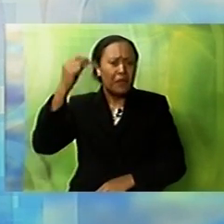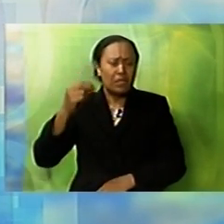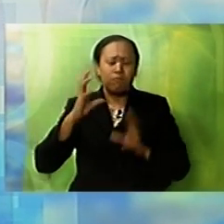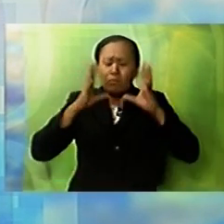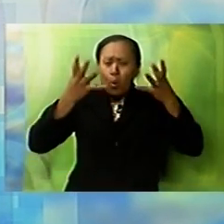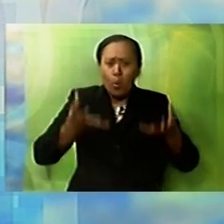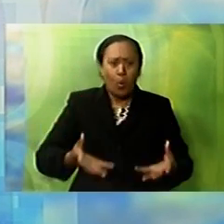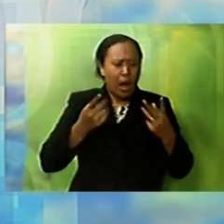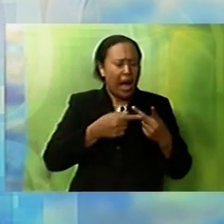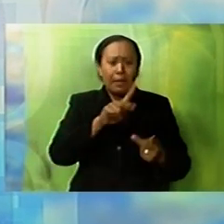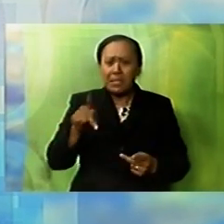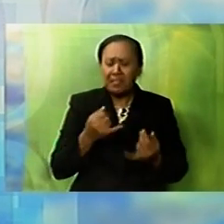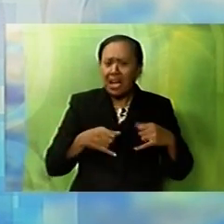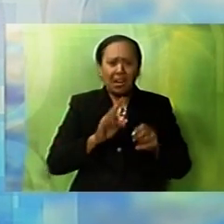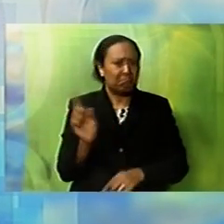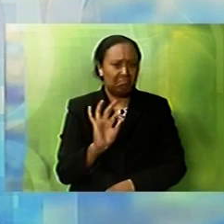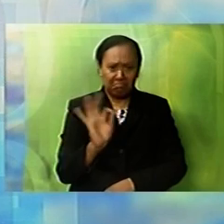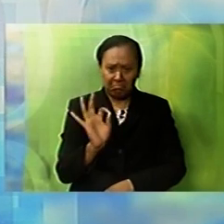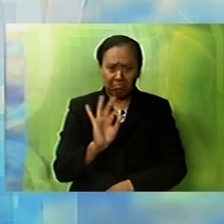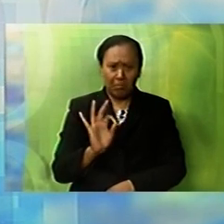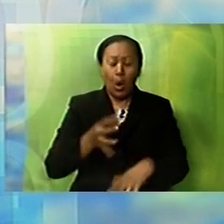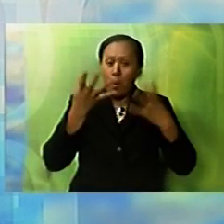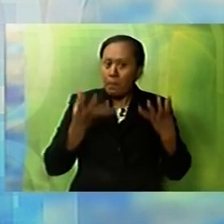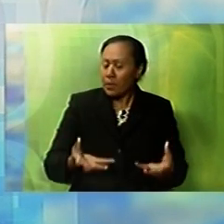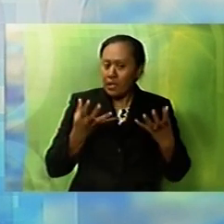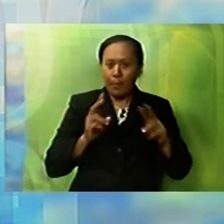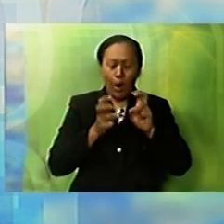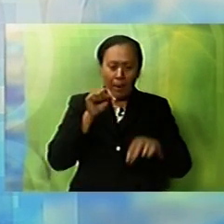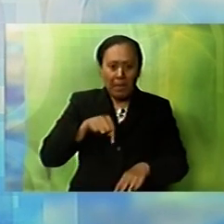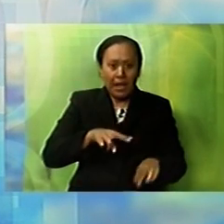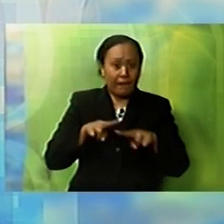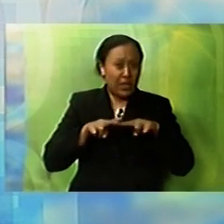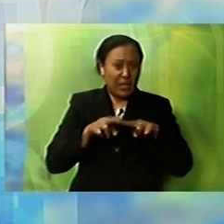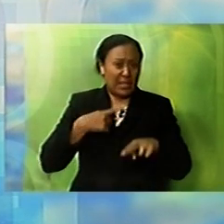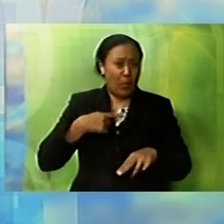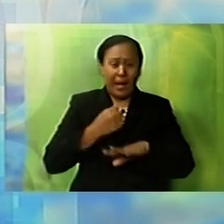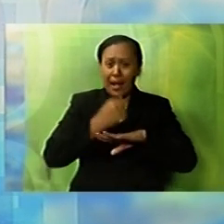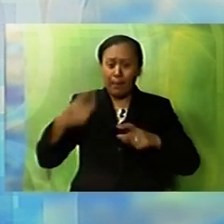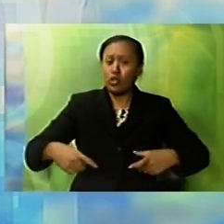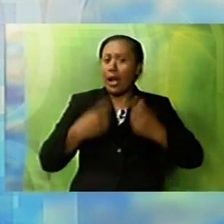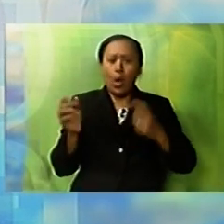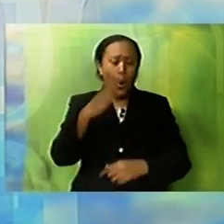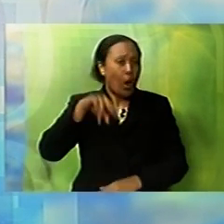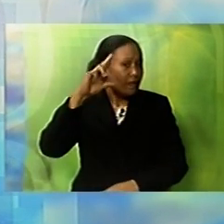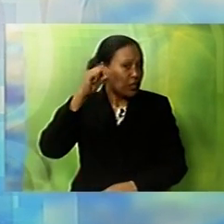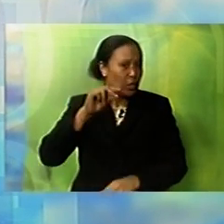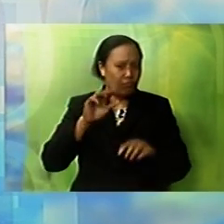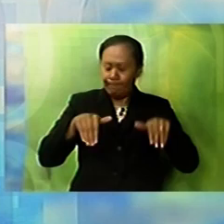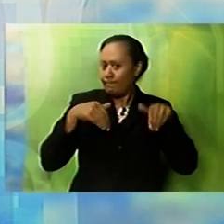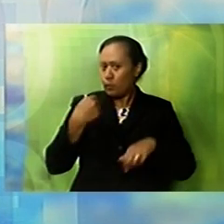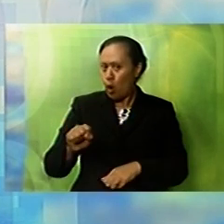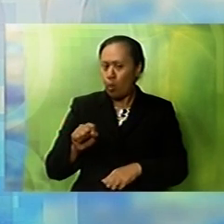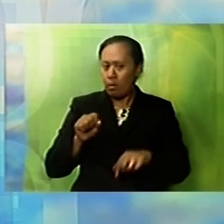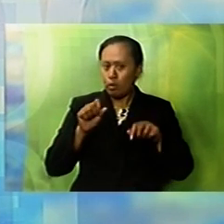kilos more than other Pacific Islanders. The obesity problem is so serious that government has challenged all Fijians to do something about